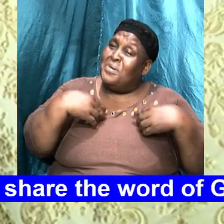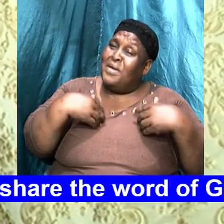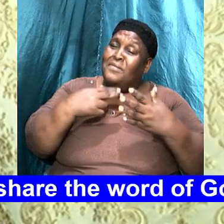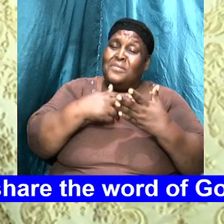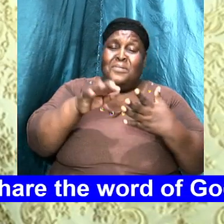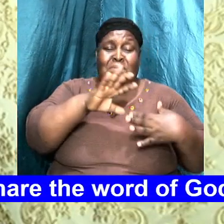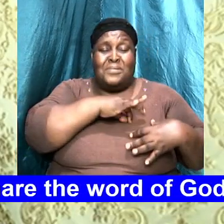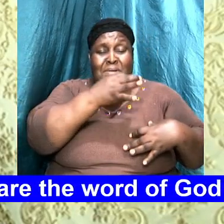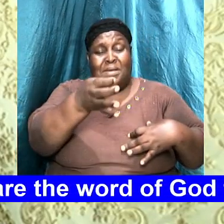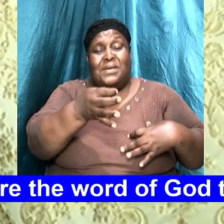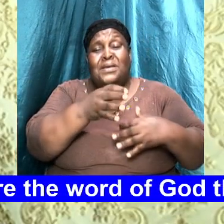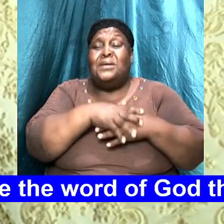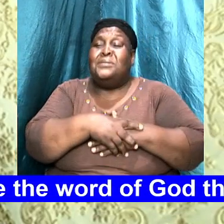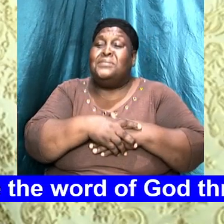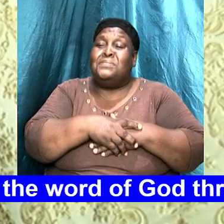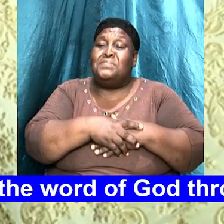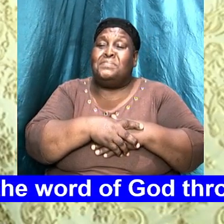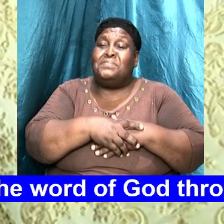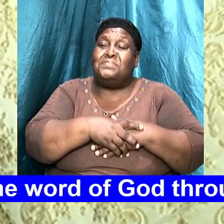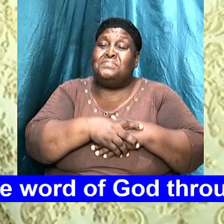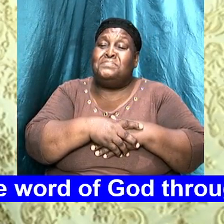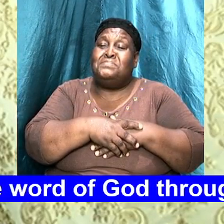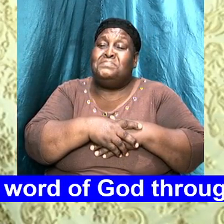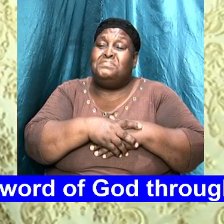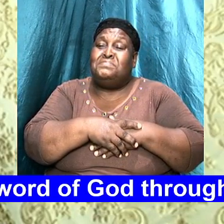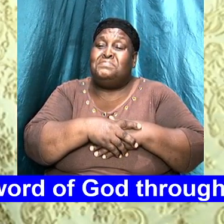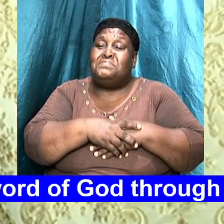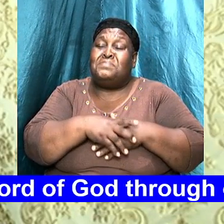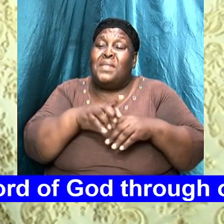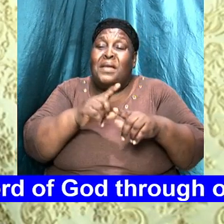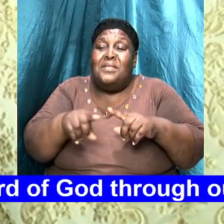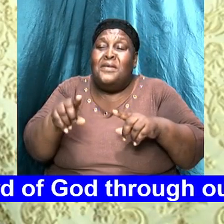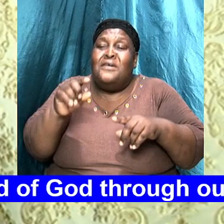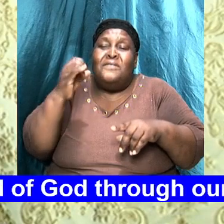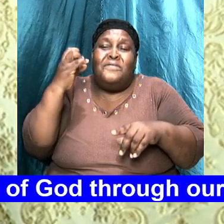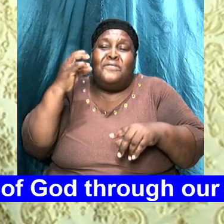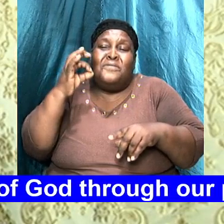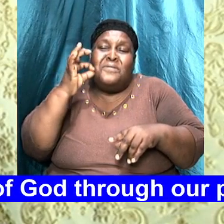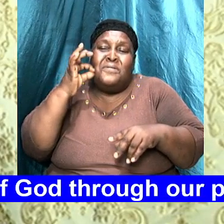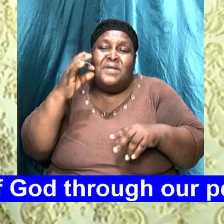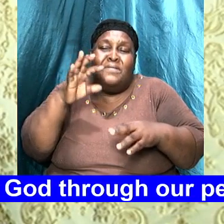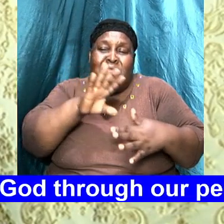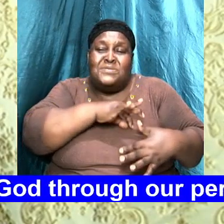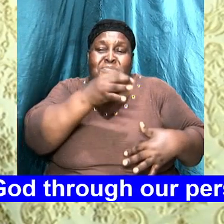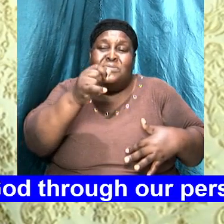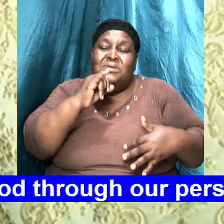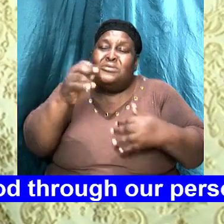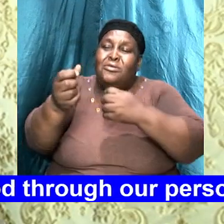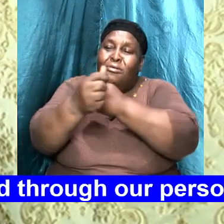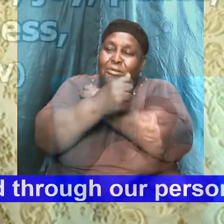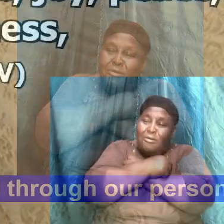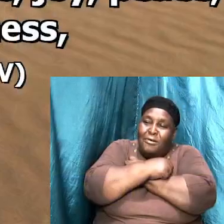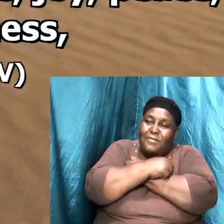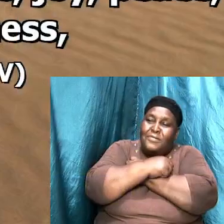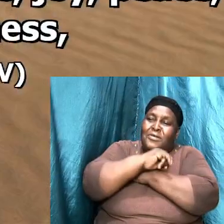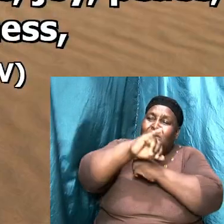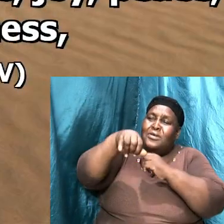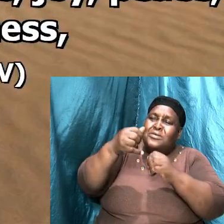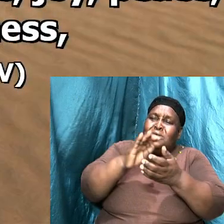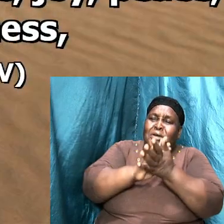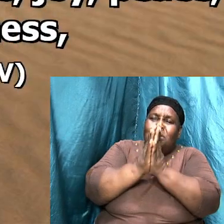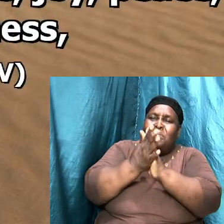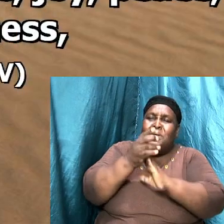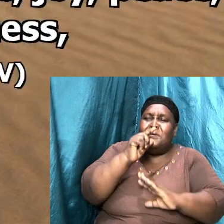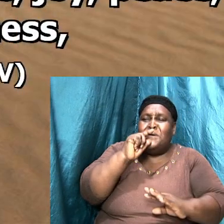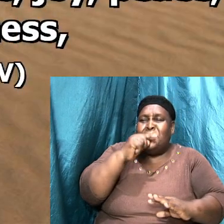verses 22 and 23 but the fruit of the Spirit is love joy peace long